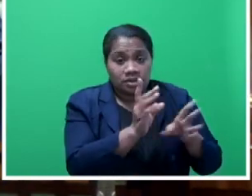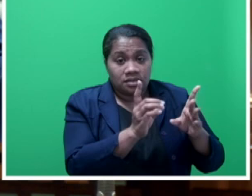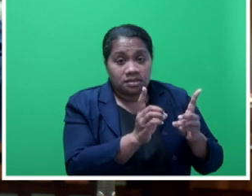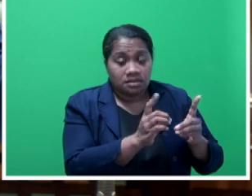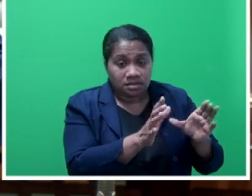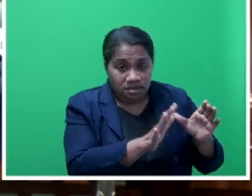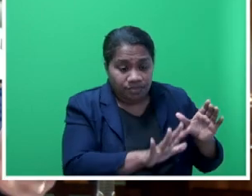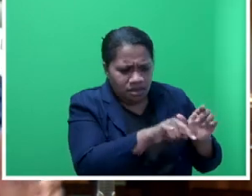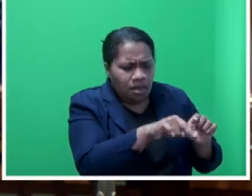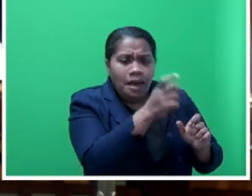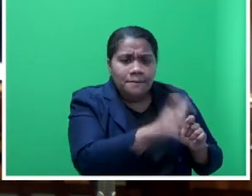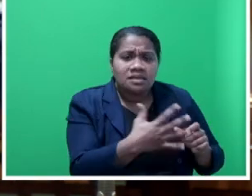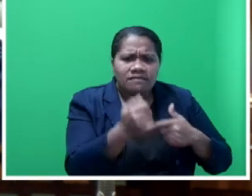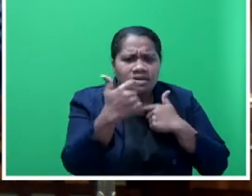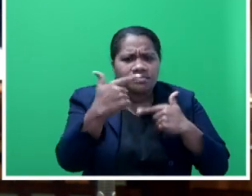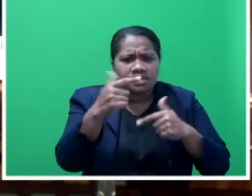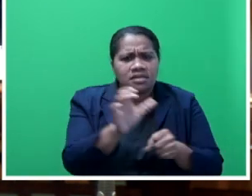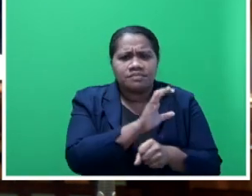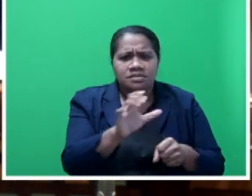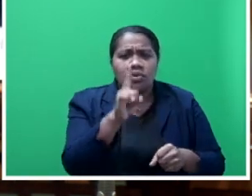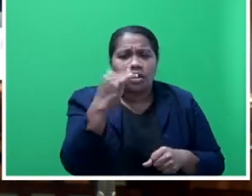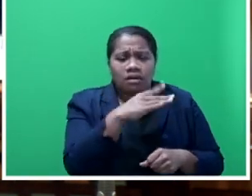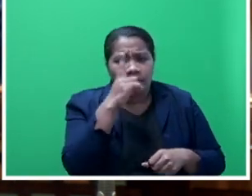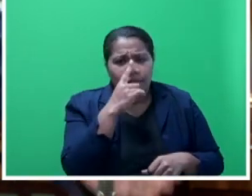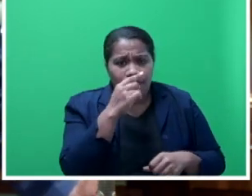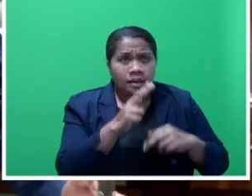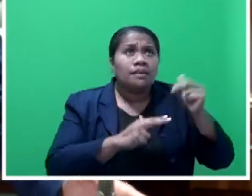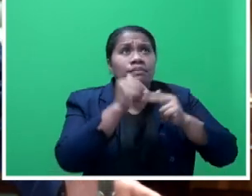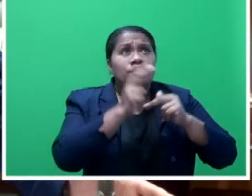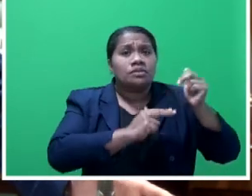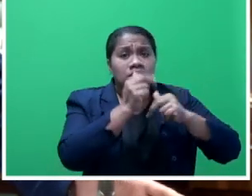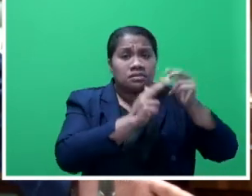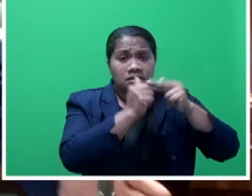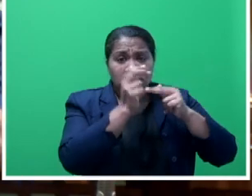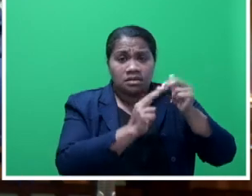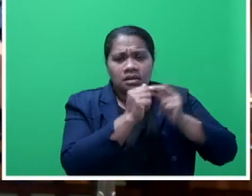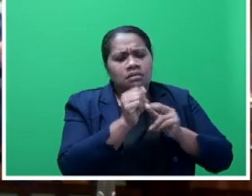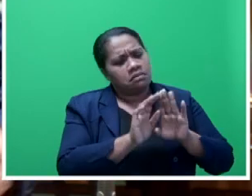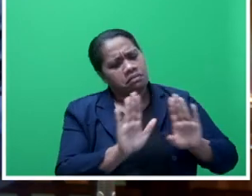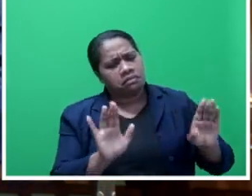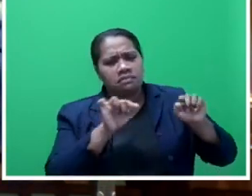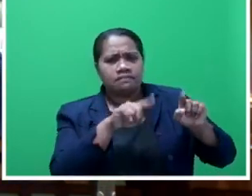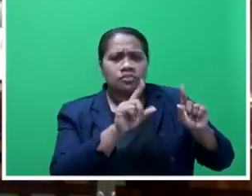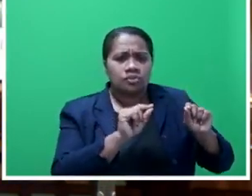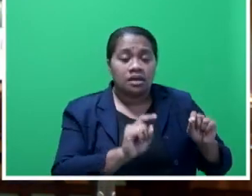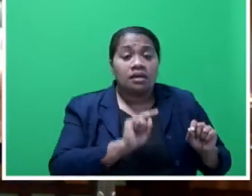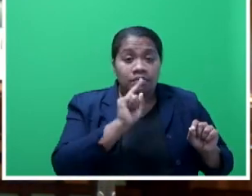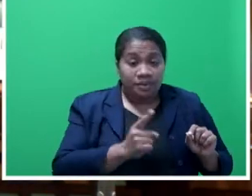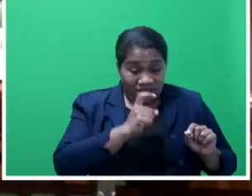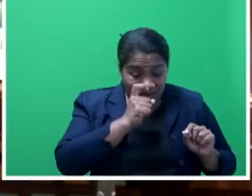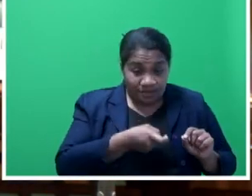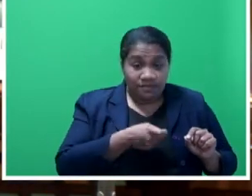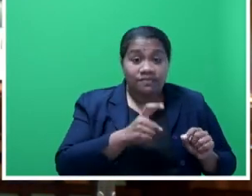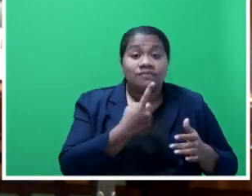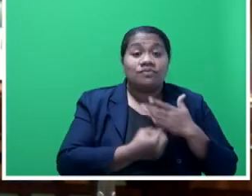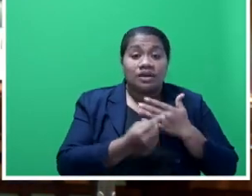got limited capacity. If you have 100 people putting up a building, that's all they'll do. But if you outsource it, you can do a lot more